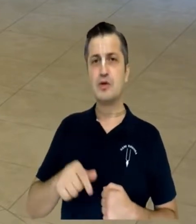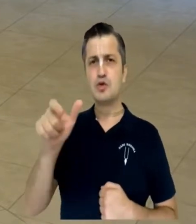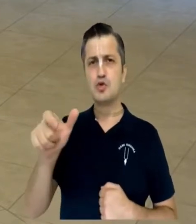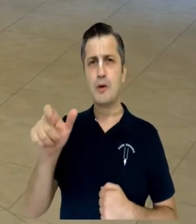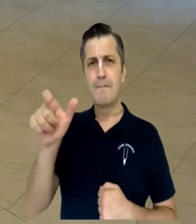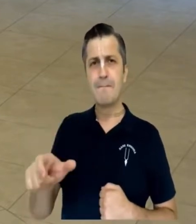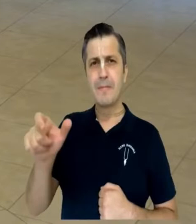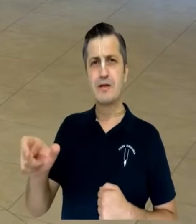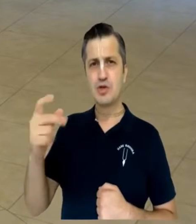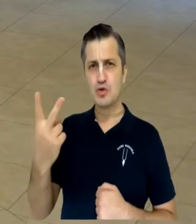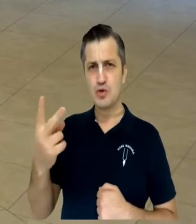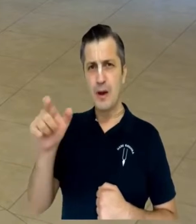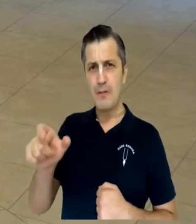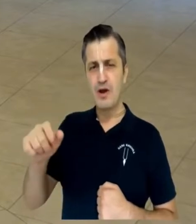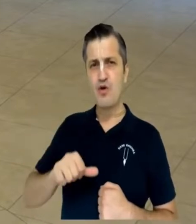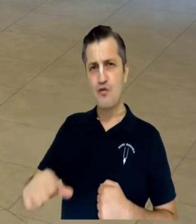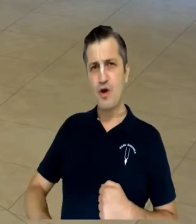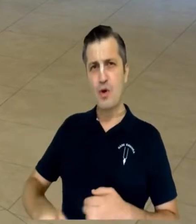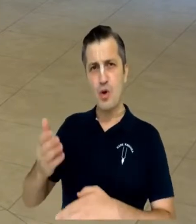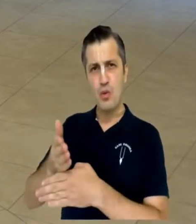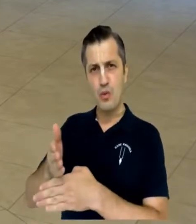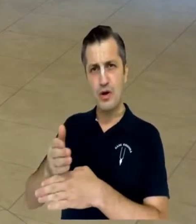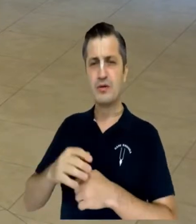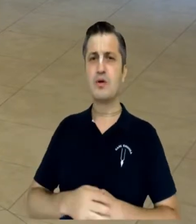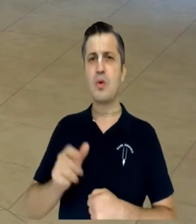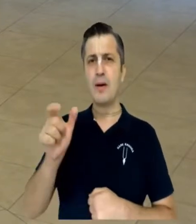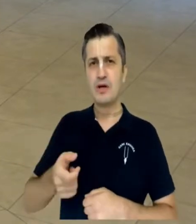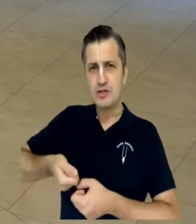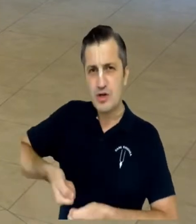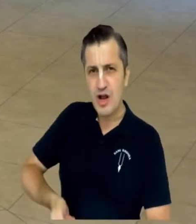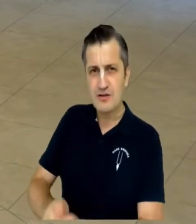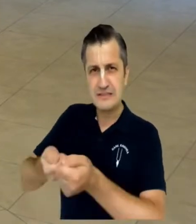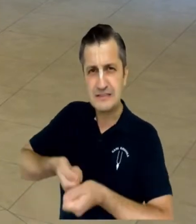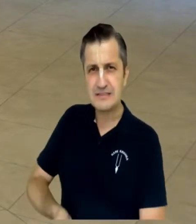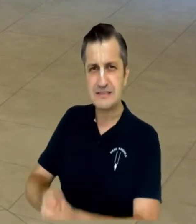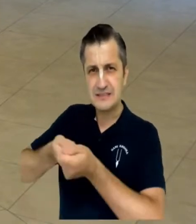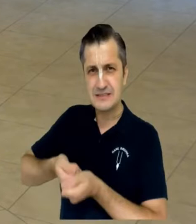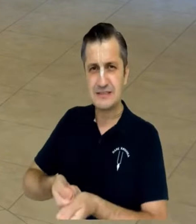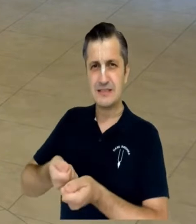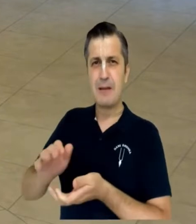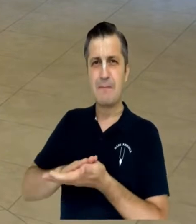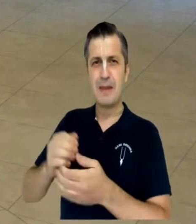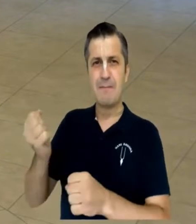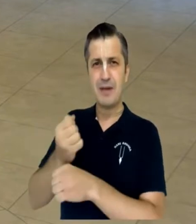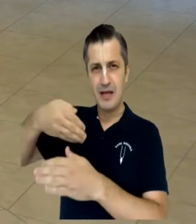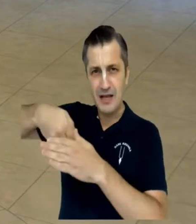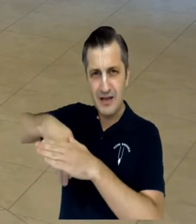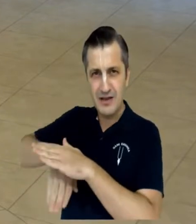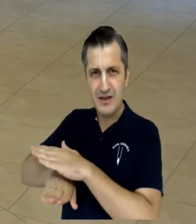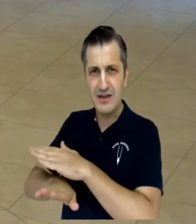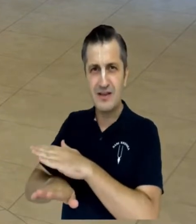their work. One of the men, he was digging up the ground, putting all his effort into it, digging everything up and putting all